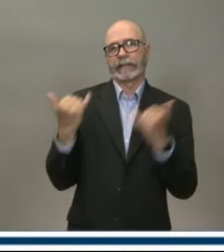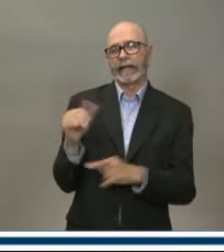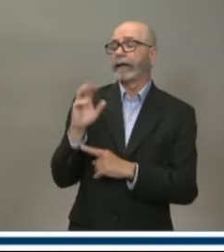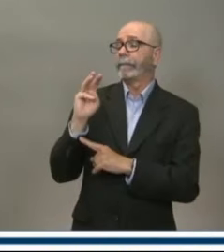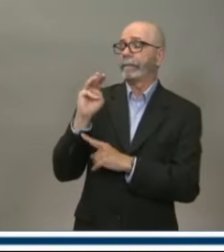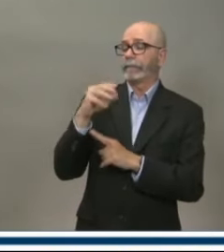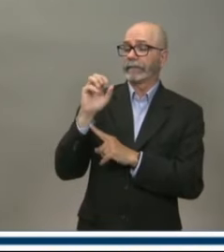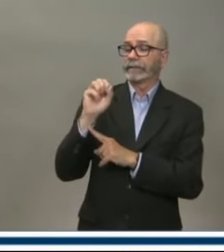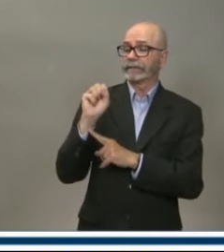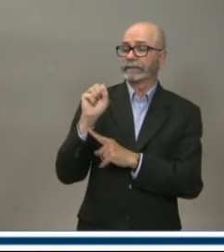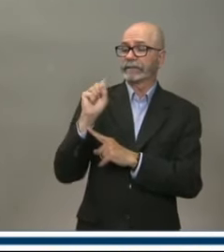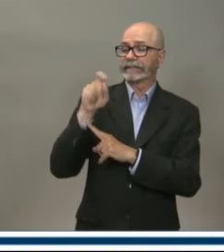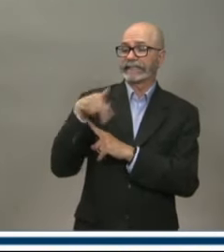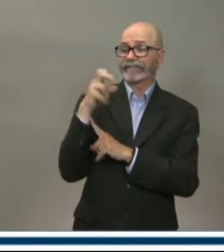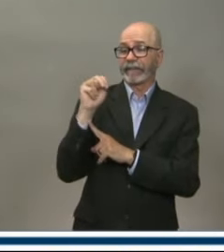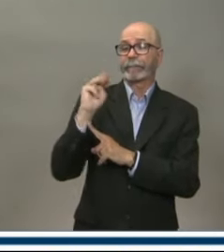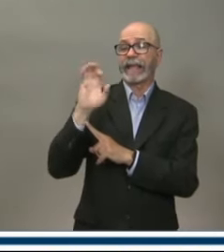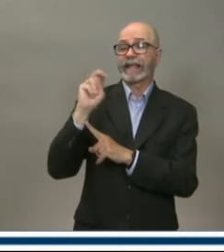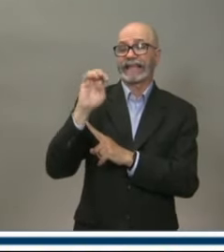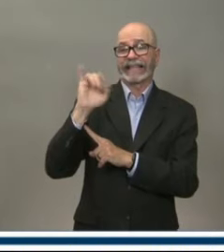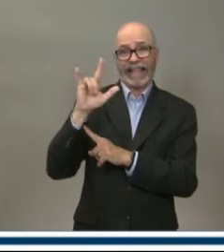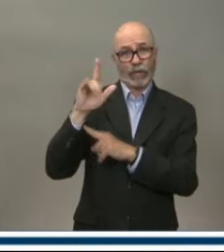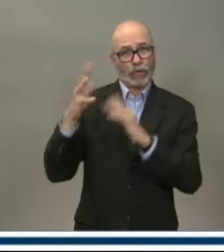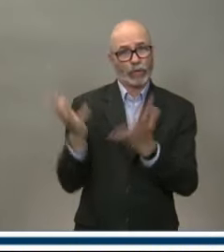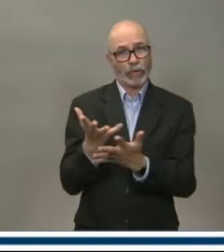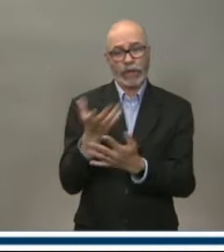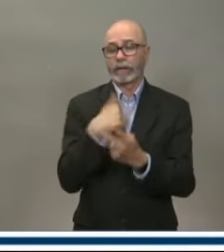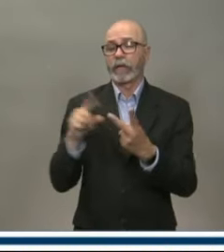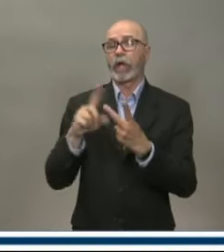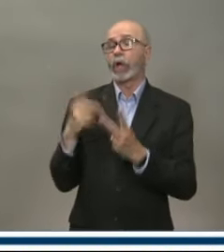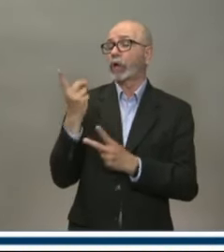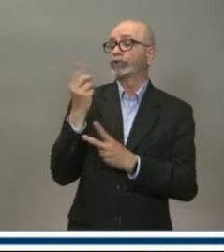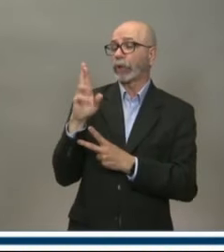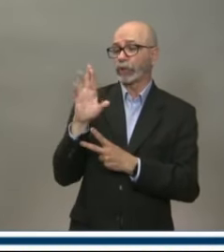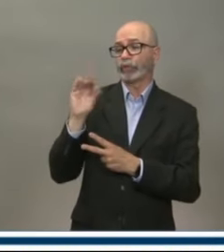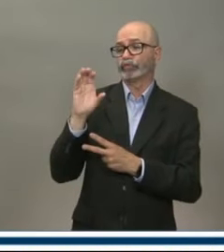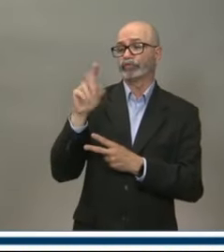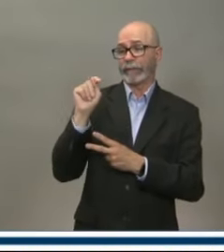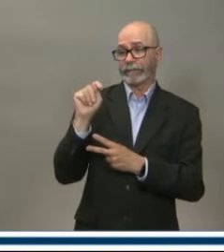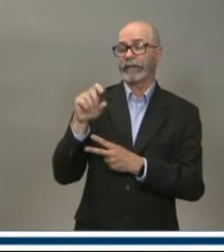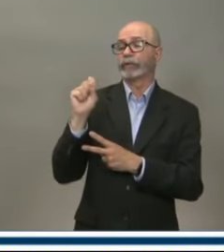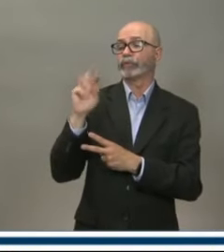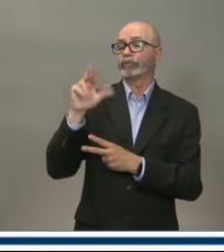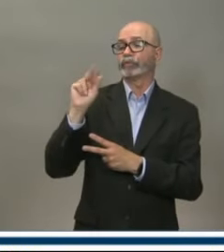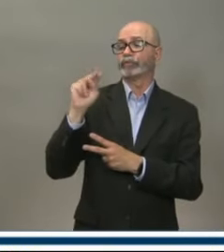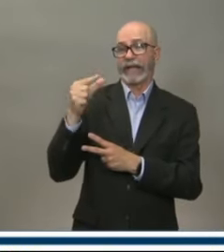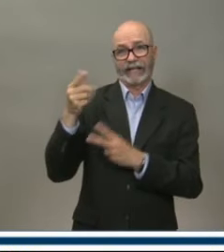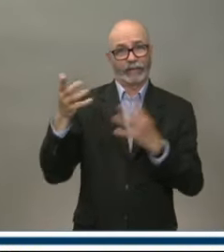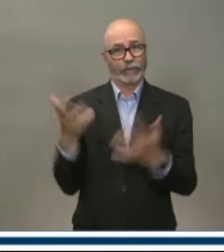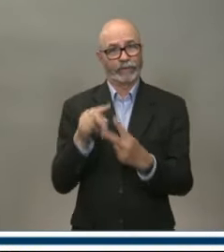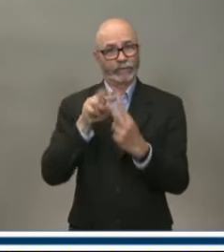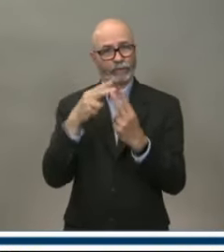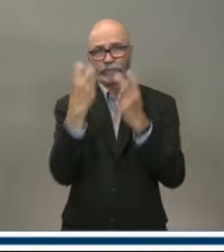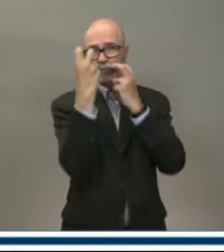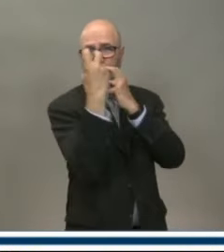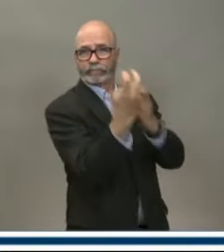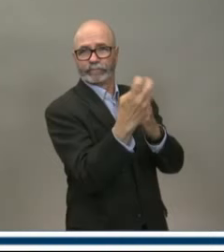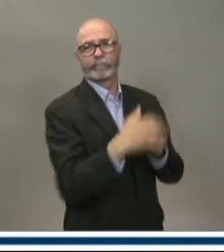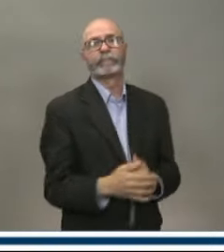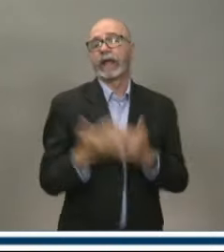Premier of the Province of Nova Scotia, and Dr. Robert Strang, Chief Medical Officer of Health for Nova Scotia. Go ahead, Premier. Thank you, Tina. Good